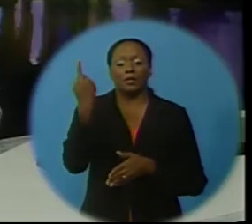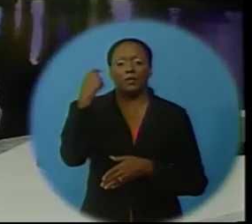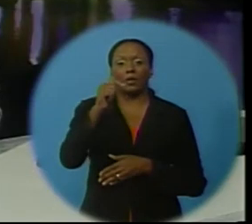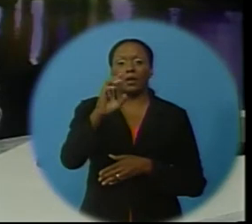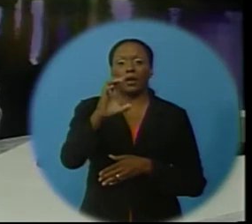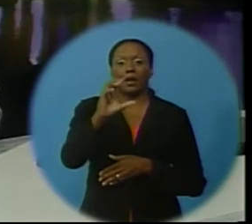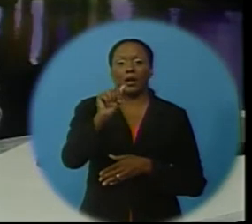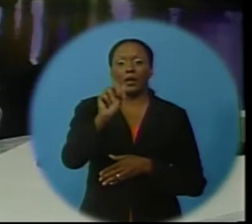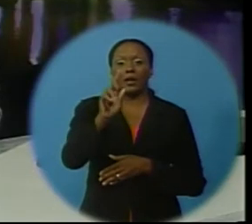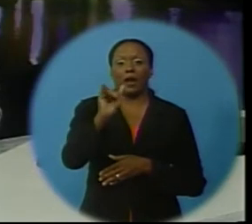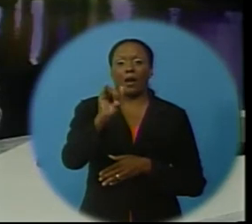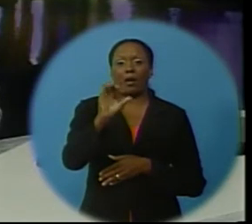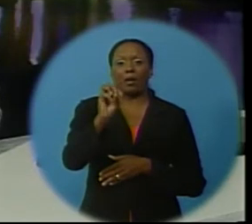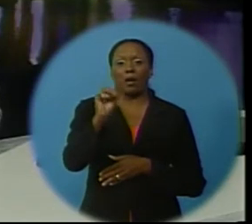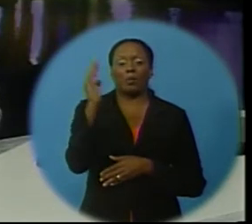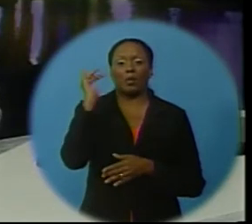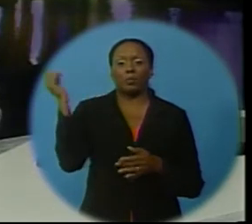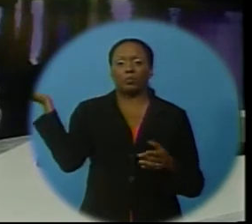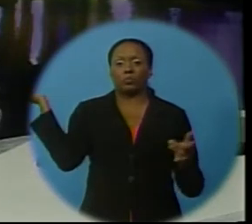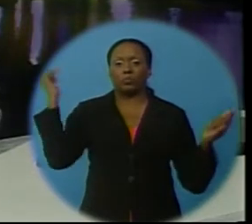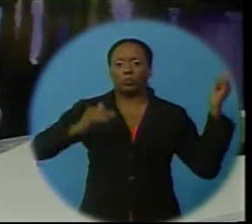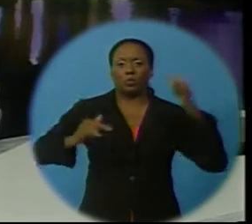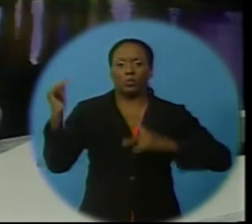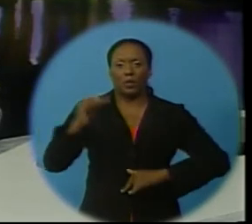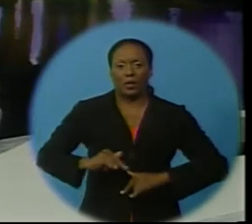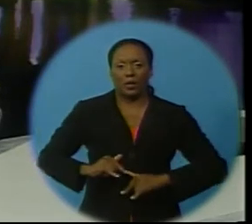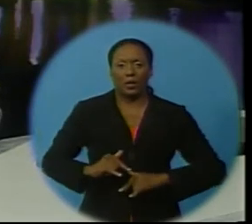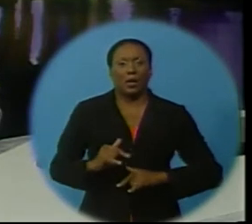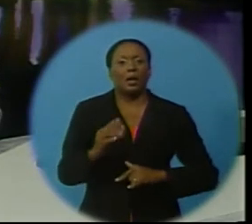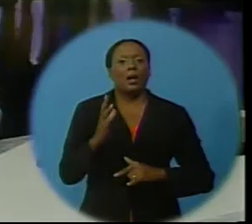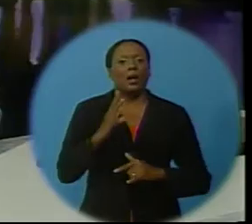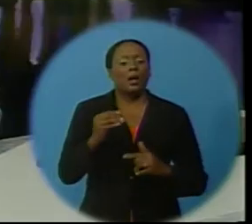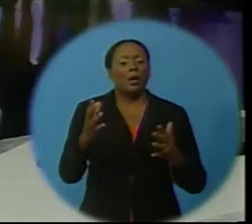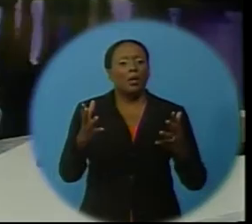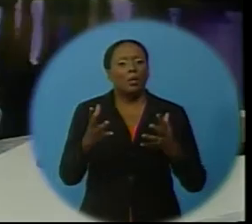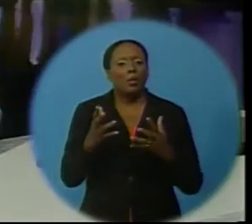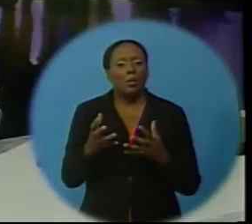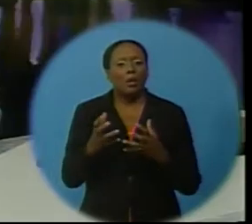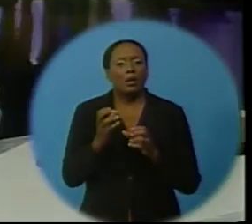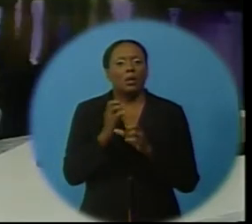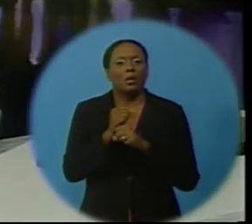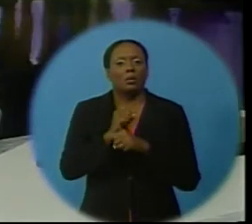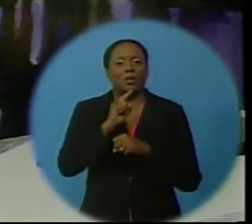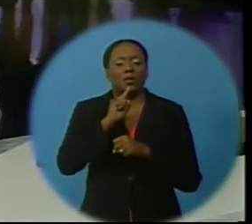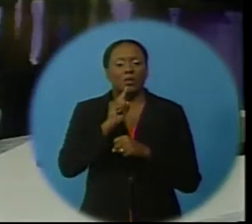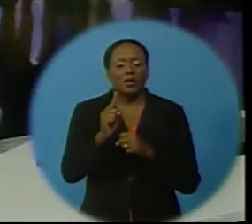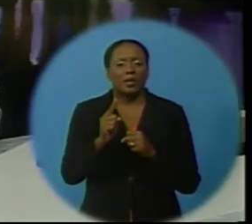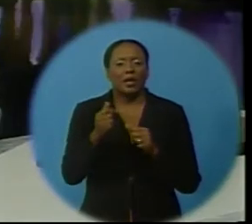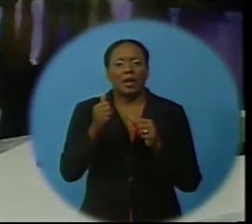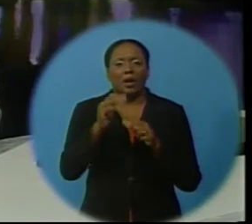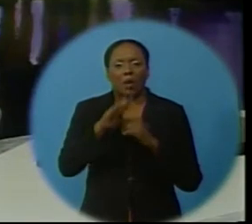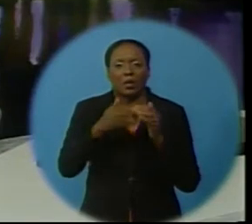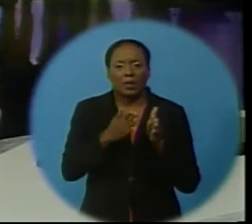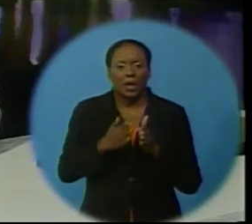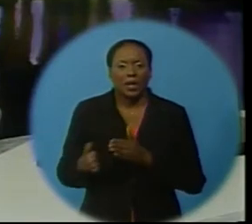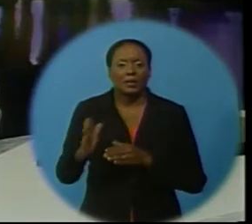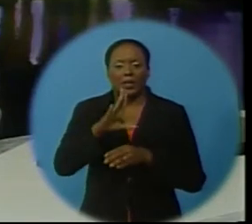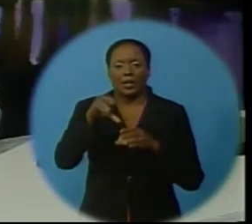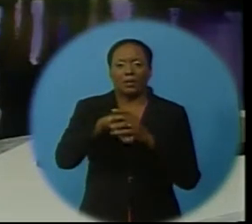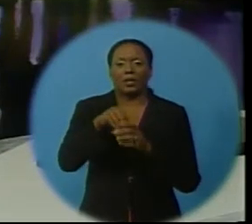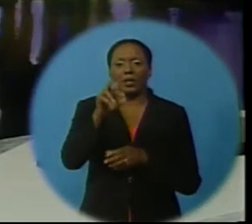they're expected to continue fleshing out the initiatives that have to be taken to push the reparations agenda forward. This disclosure from